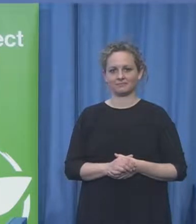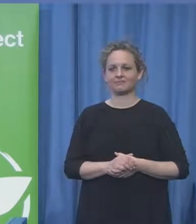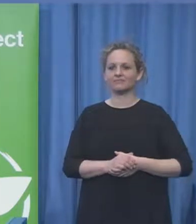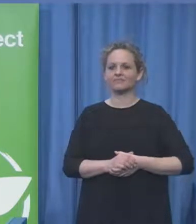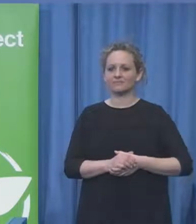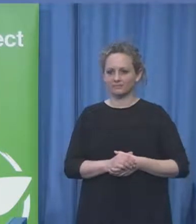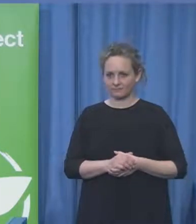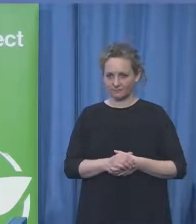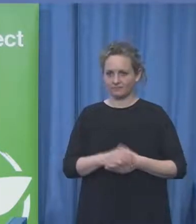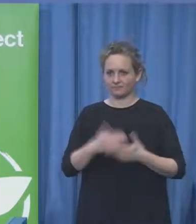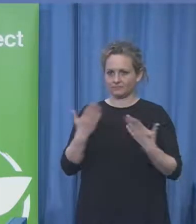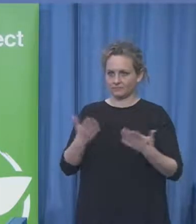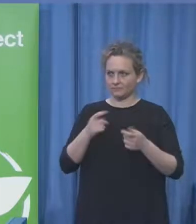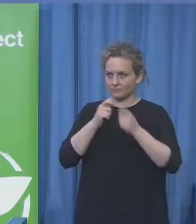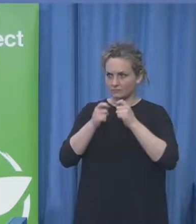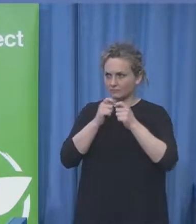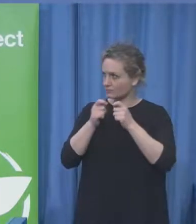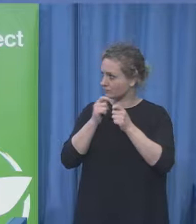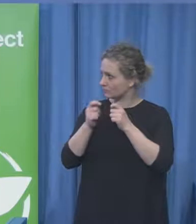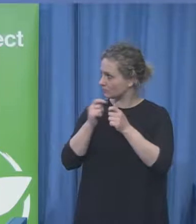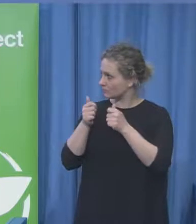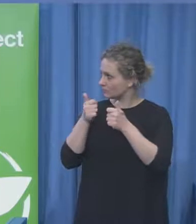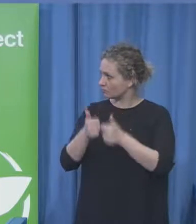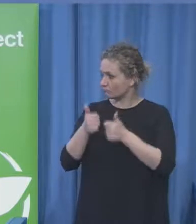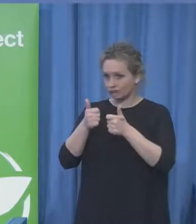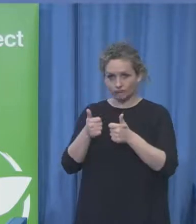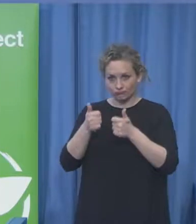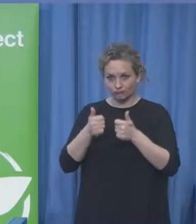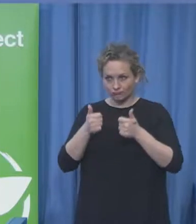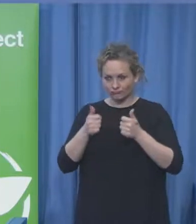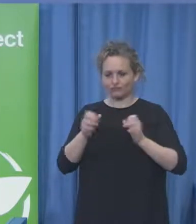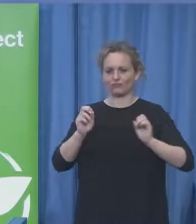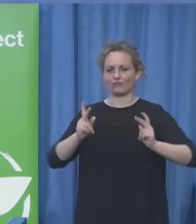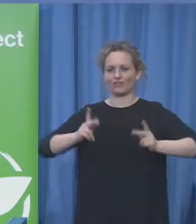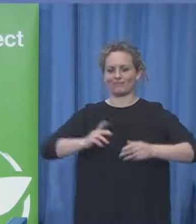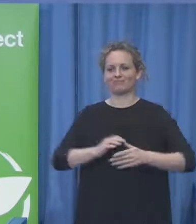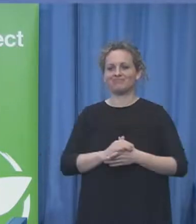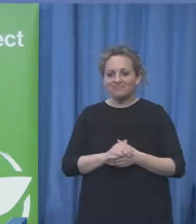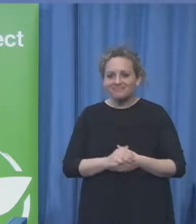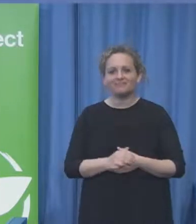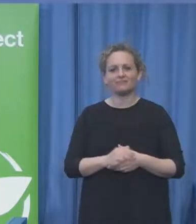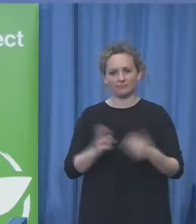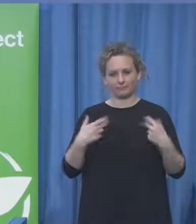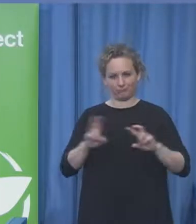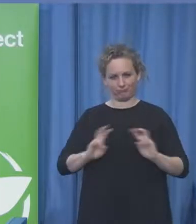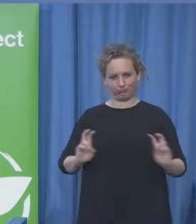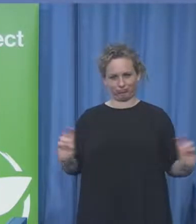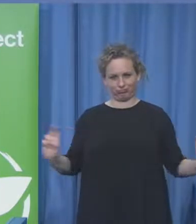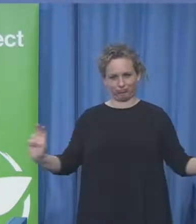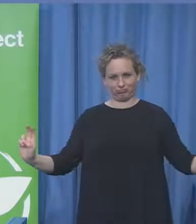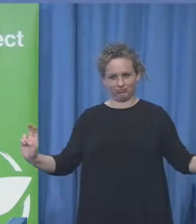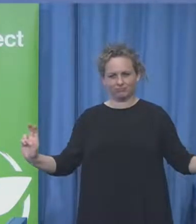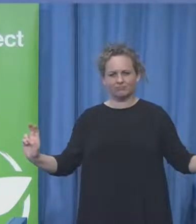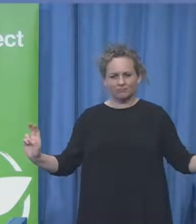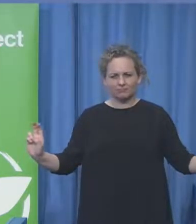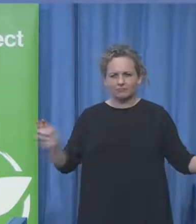Okay, great. Let's start. So, like Caroline said, we would like to hear a little bit. We invited